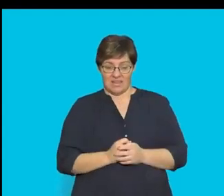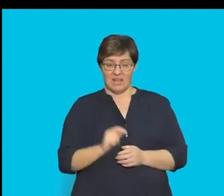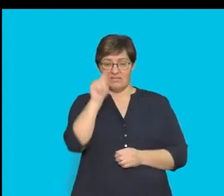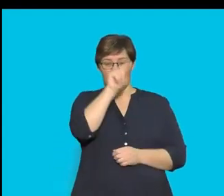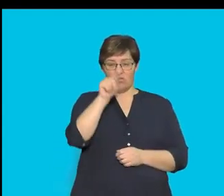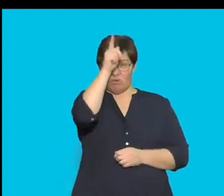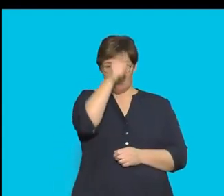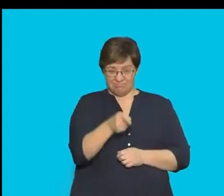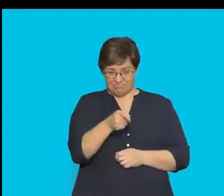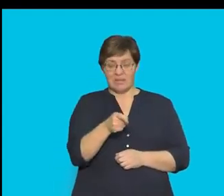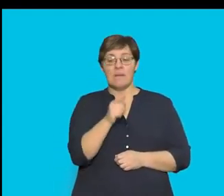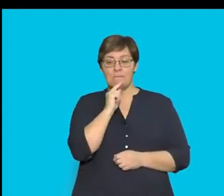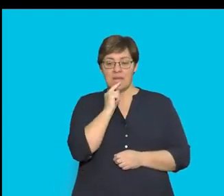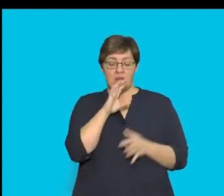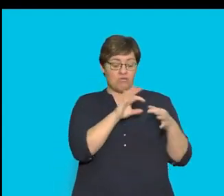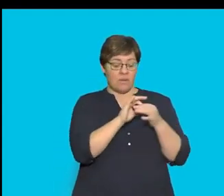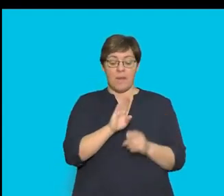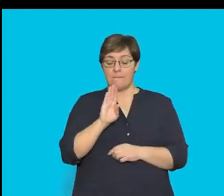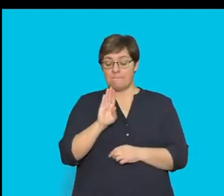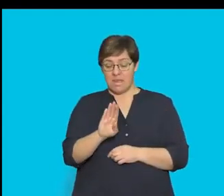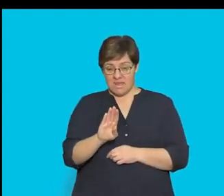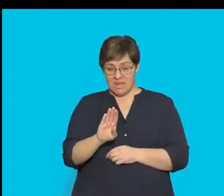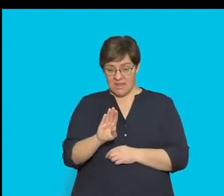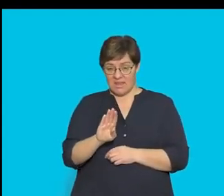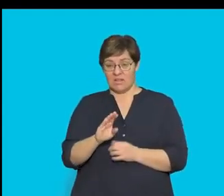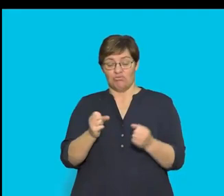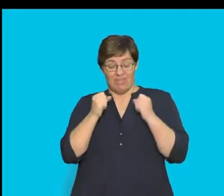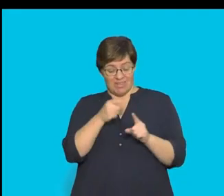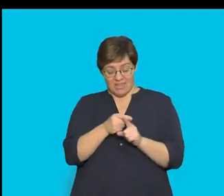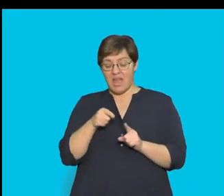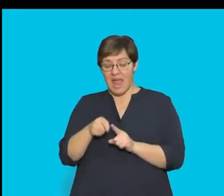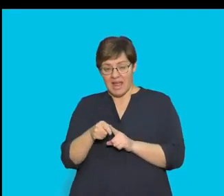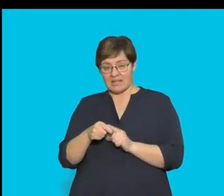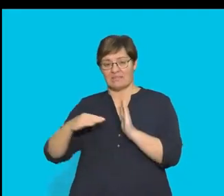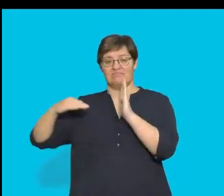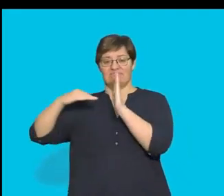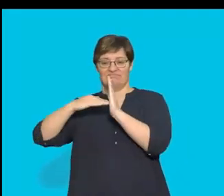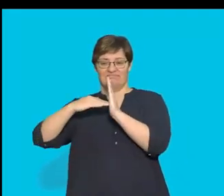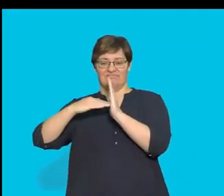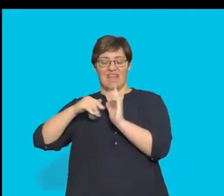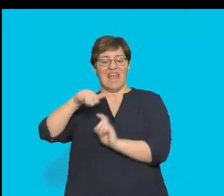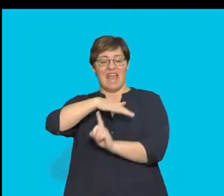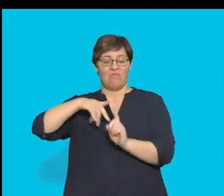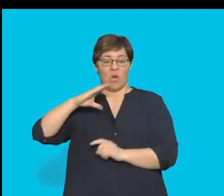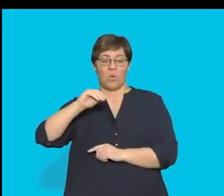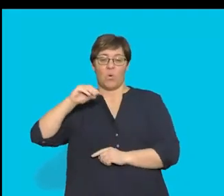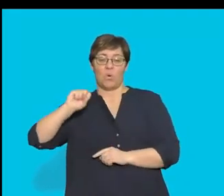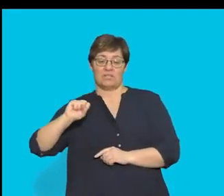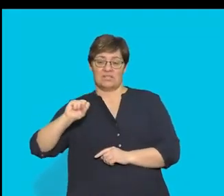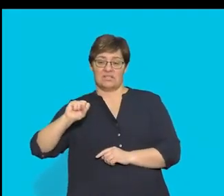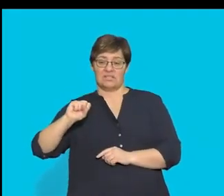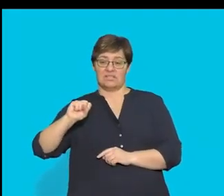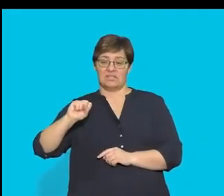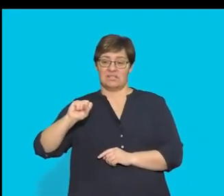field strength and a perpendicular area through which those field lines pass. And so phi,